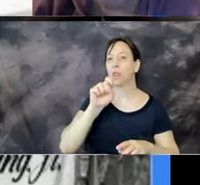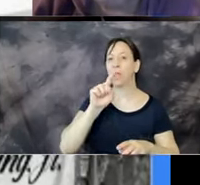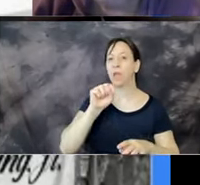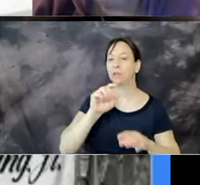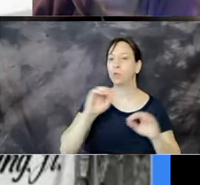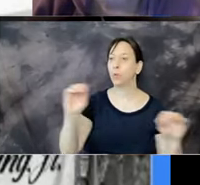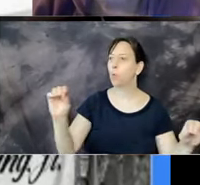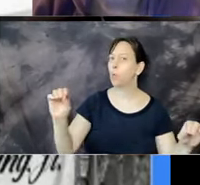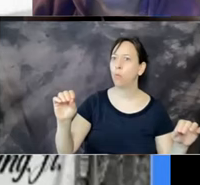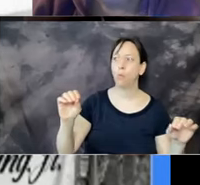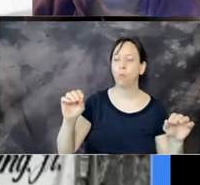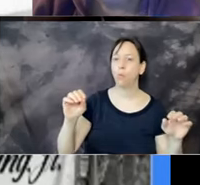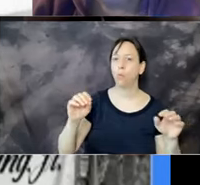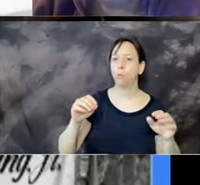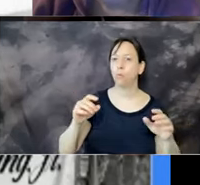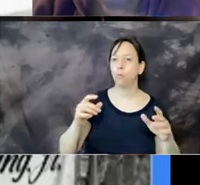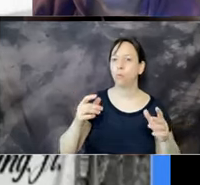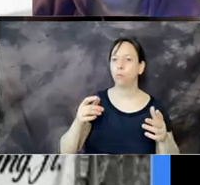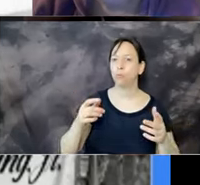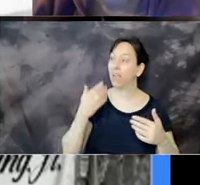I don't know that word, but besides the